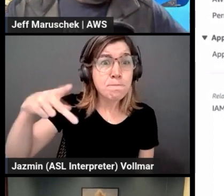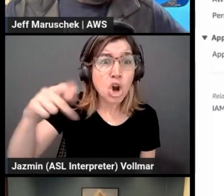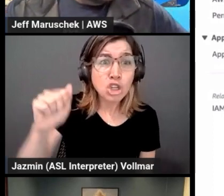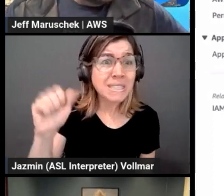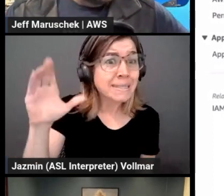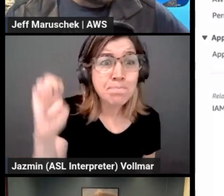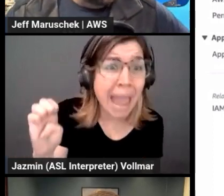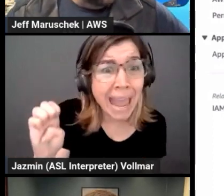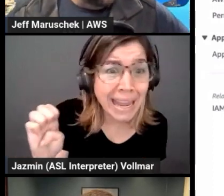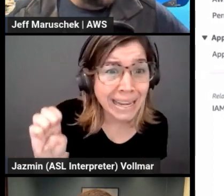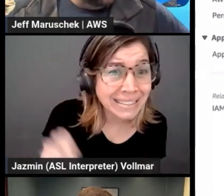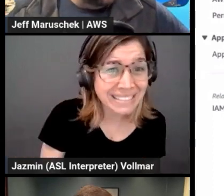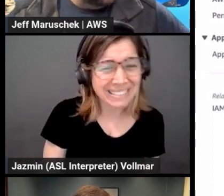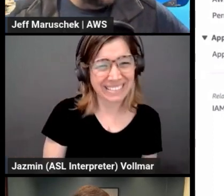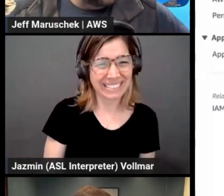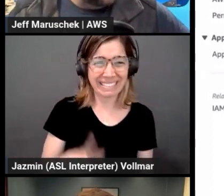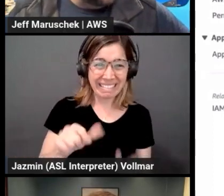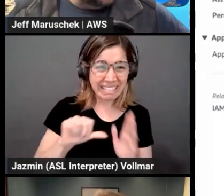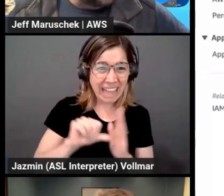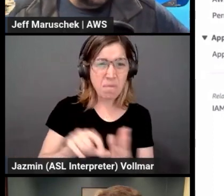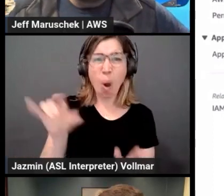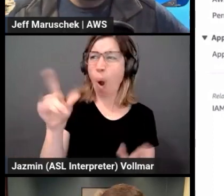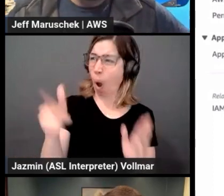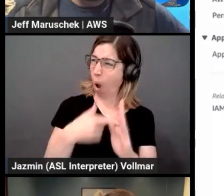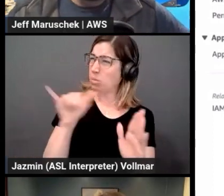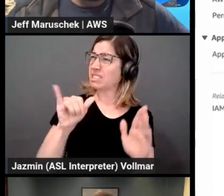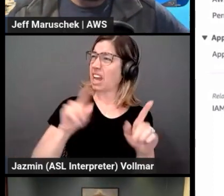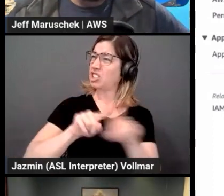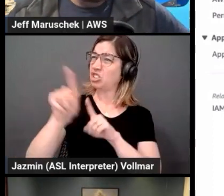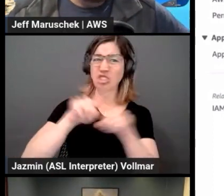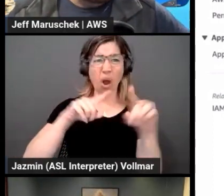going, going. Yeah, Almost like then. Star Wars.